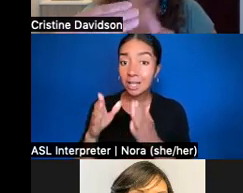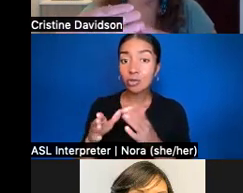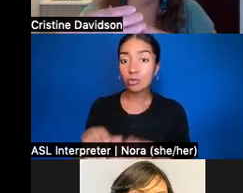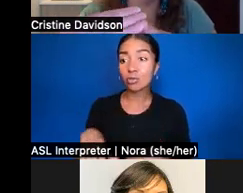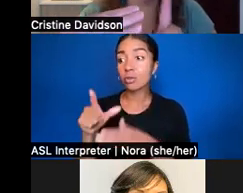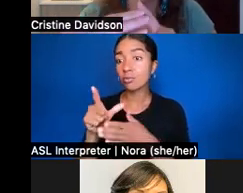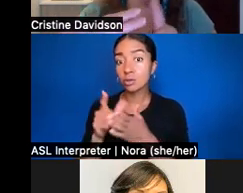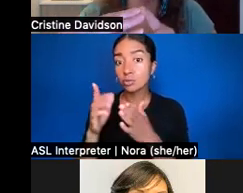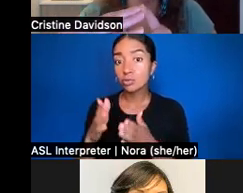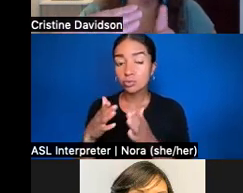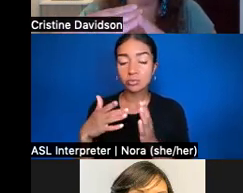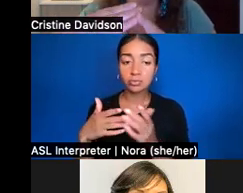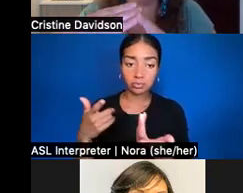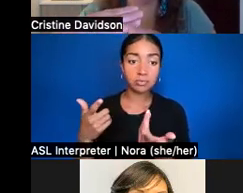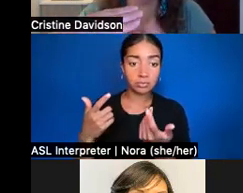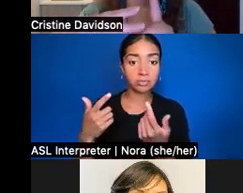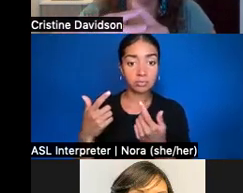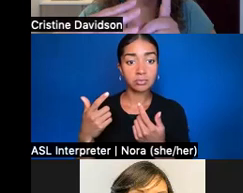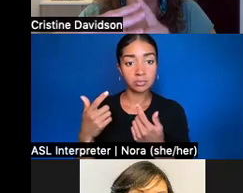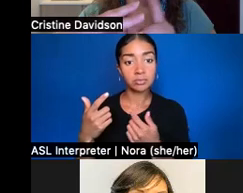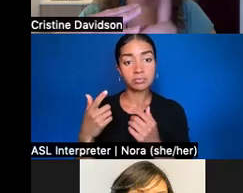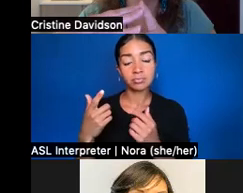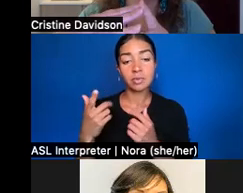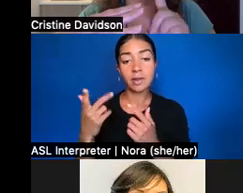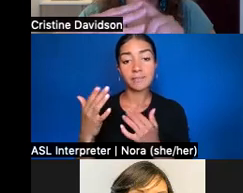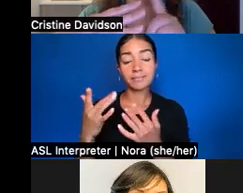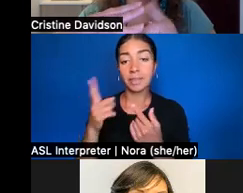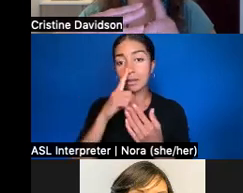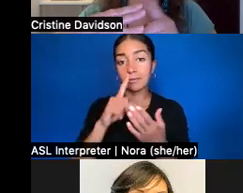Like, this is why we talk through that, each of those